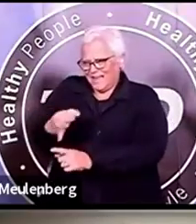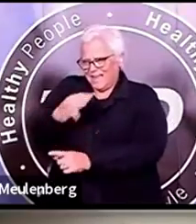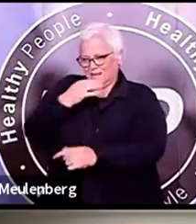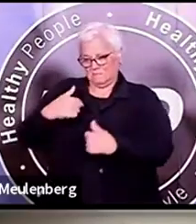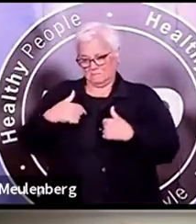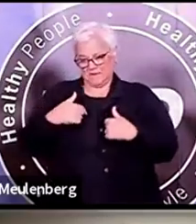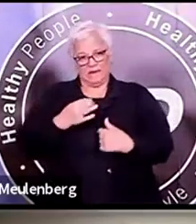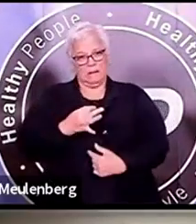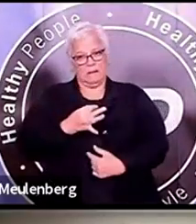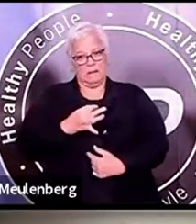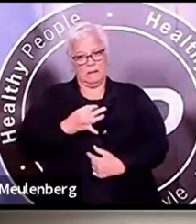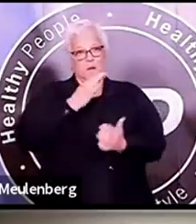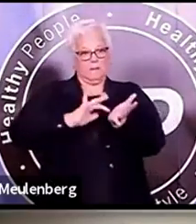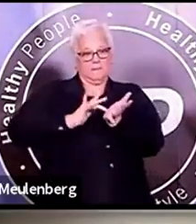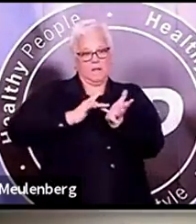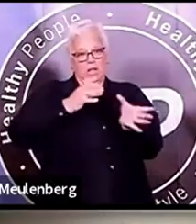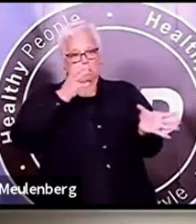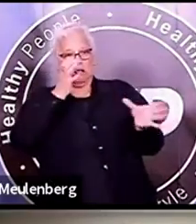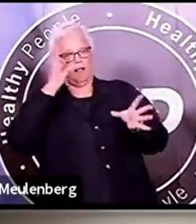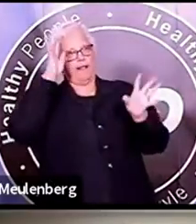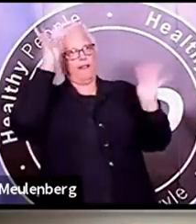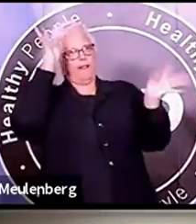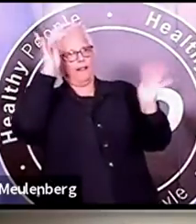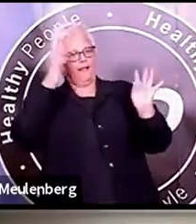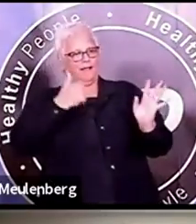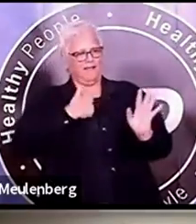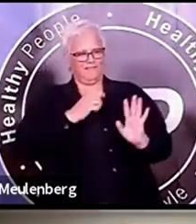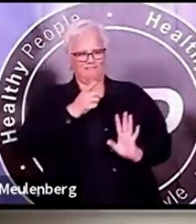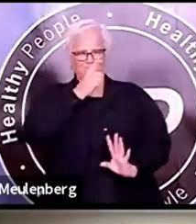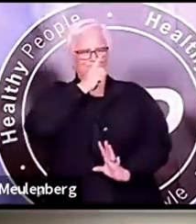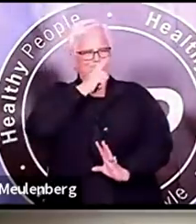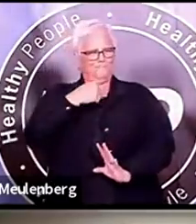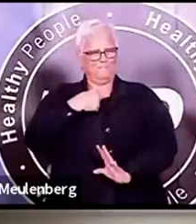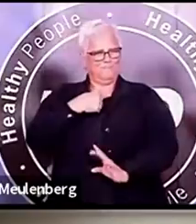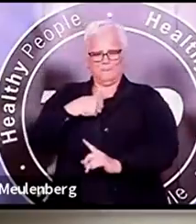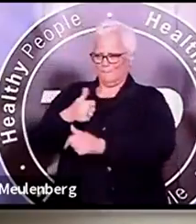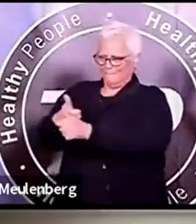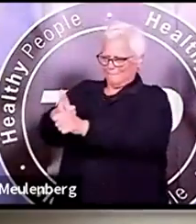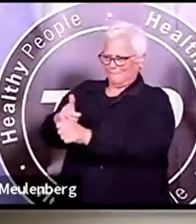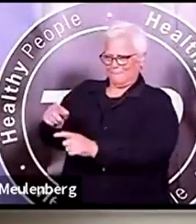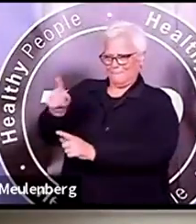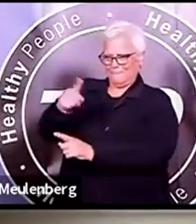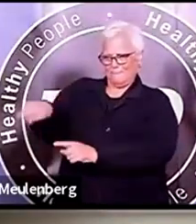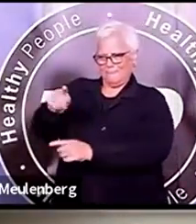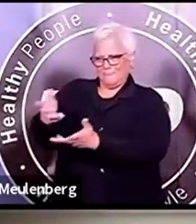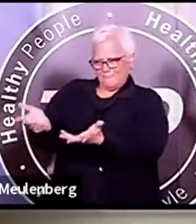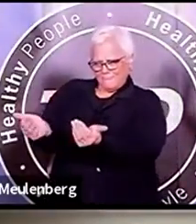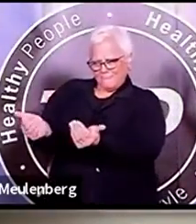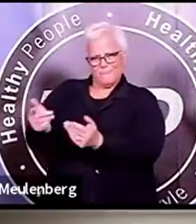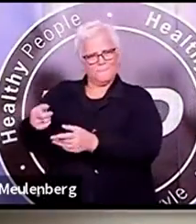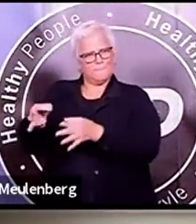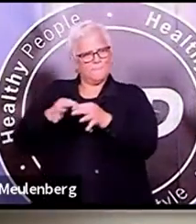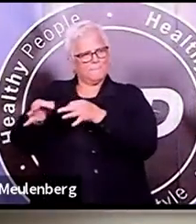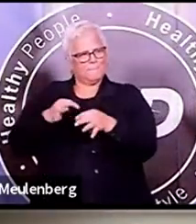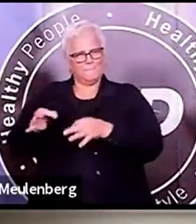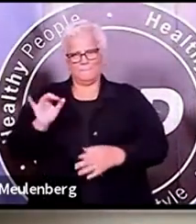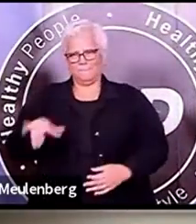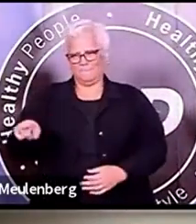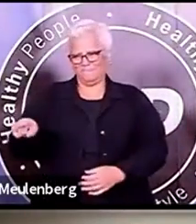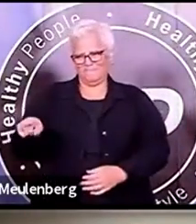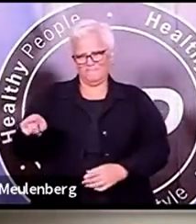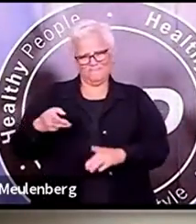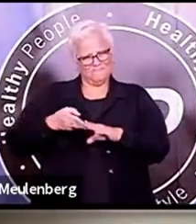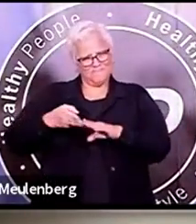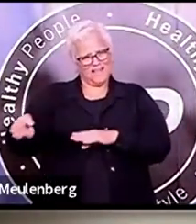suffering alone in a hospital bed with this virus because of the contagious nature of it, and all too many of whom are